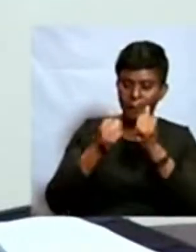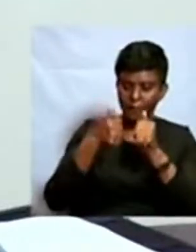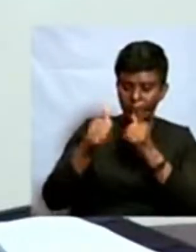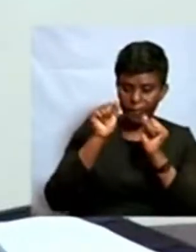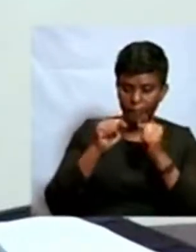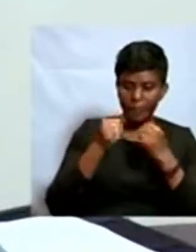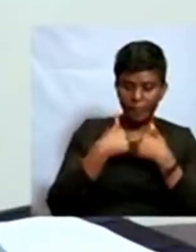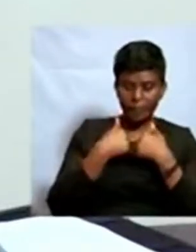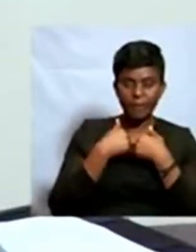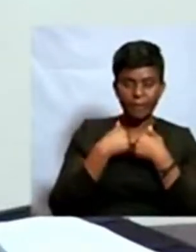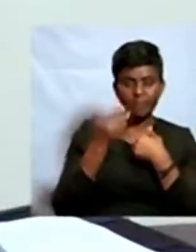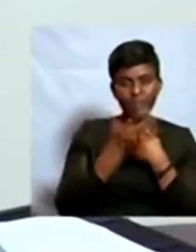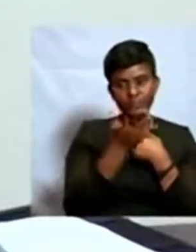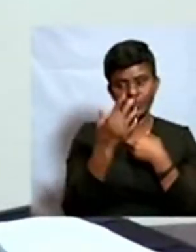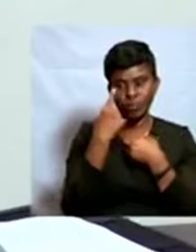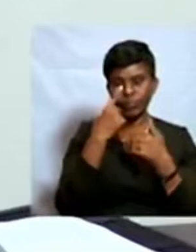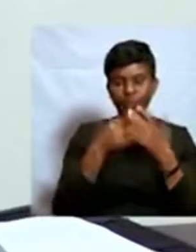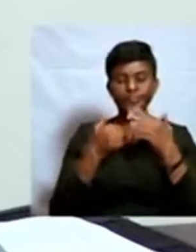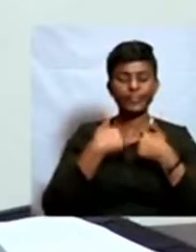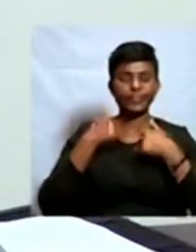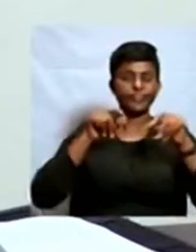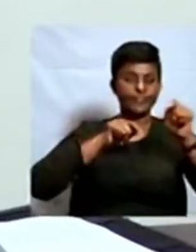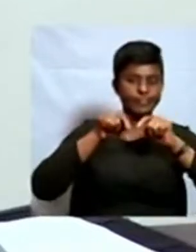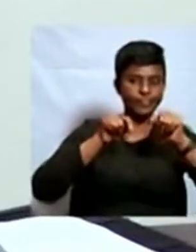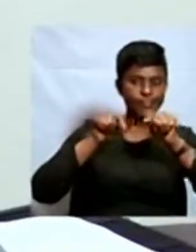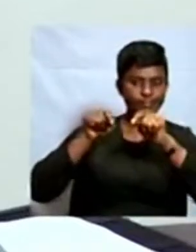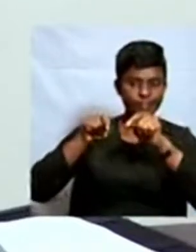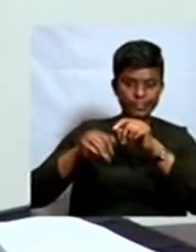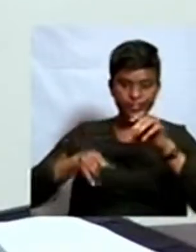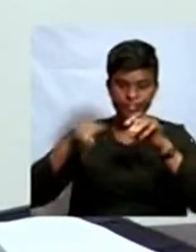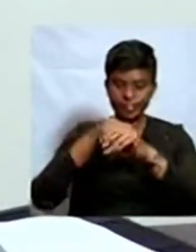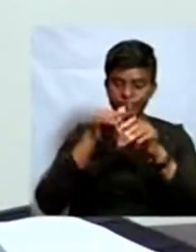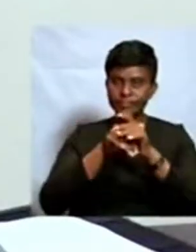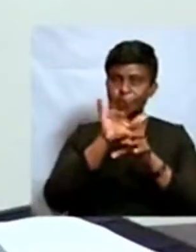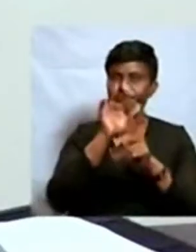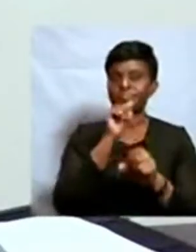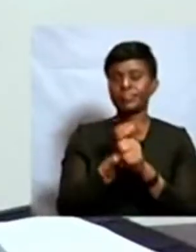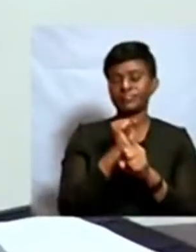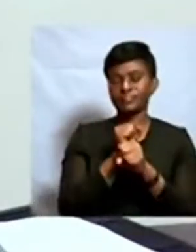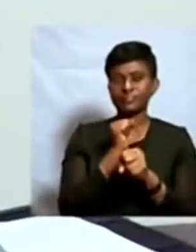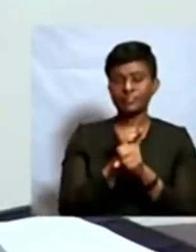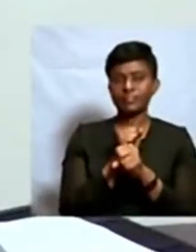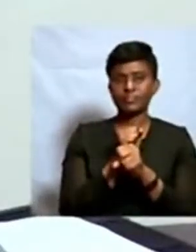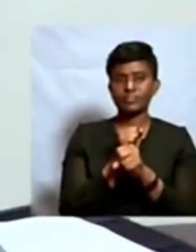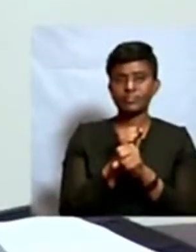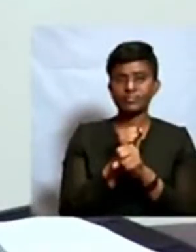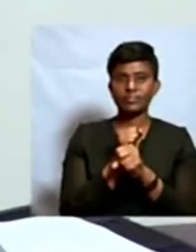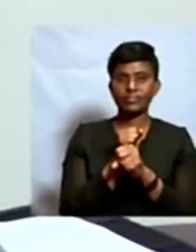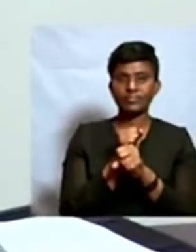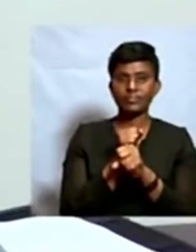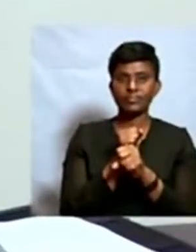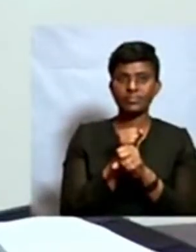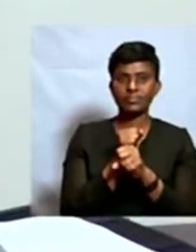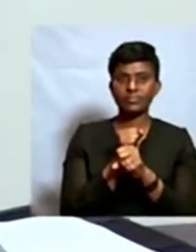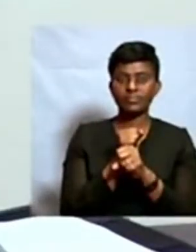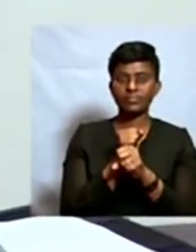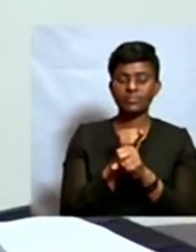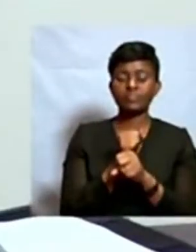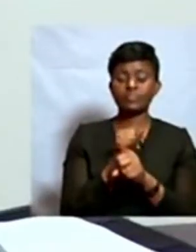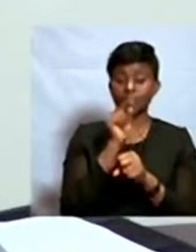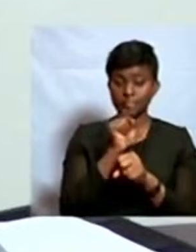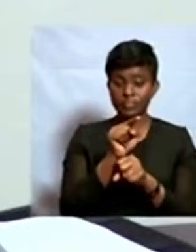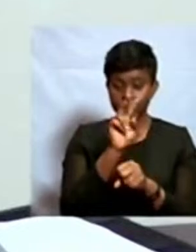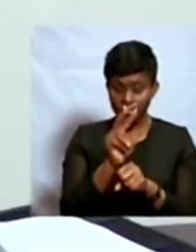apply those regulations, including the sanctions in the event of breach. The